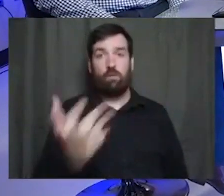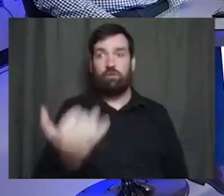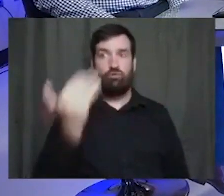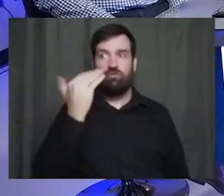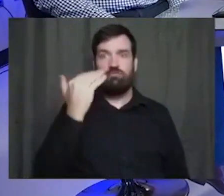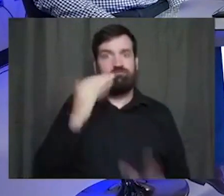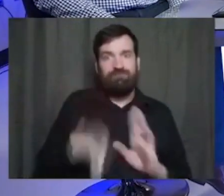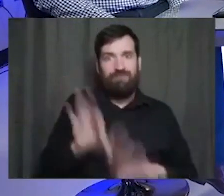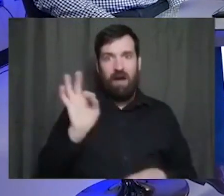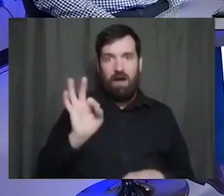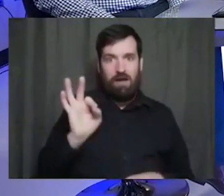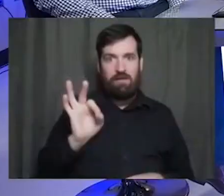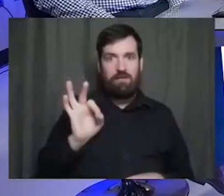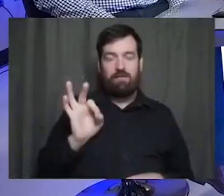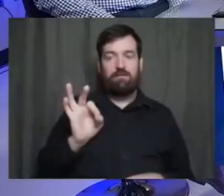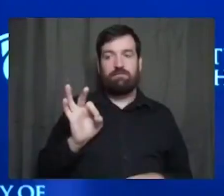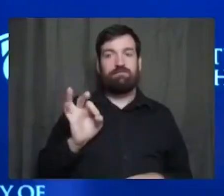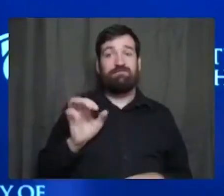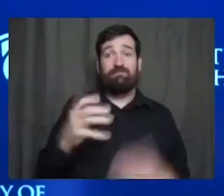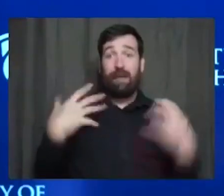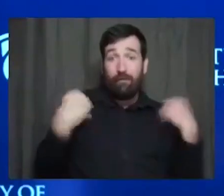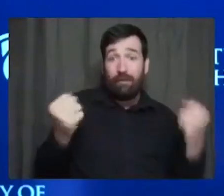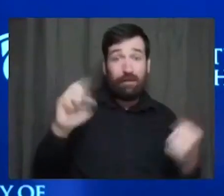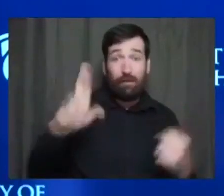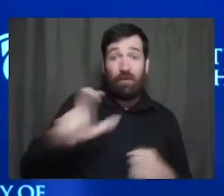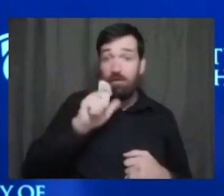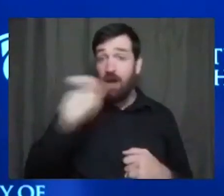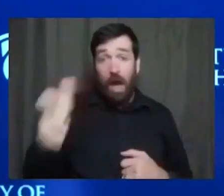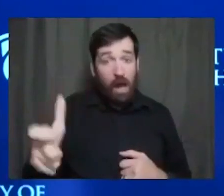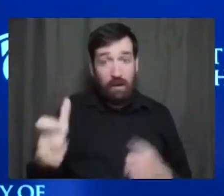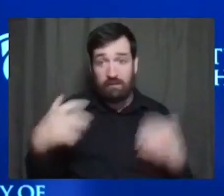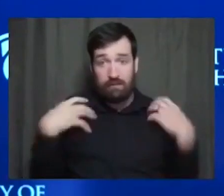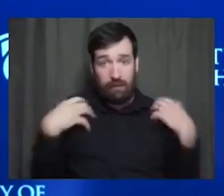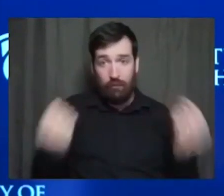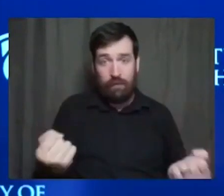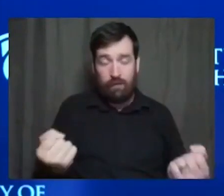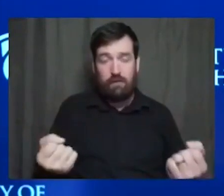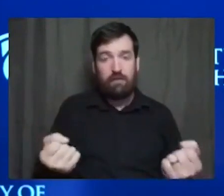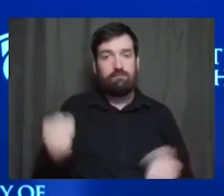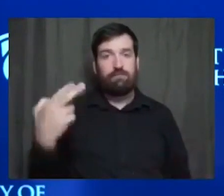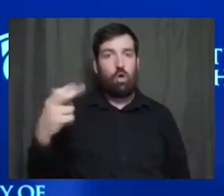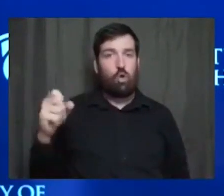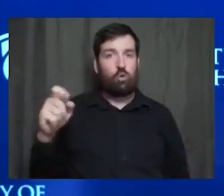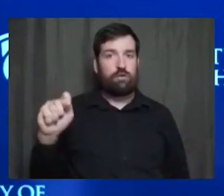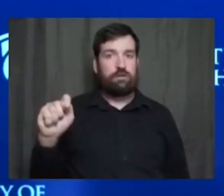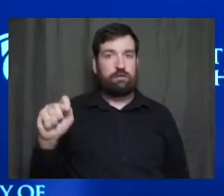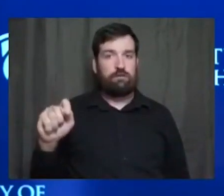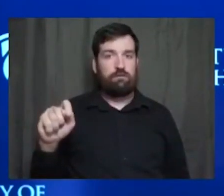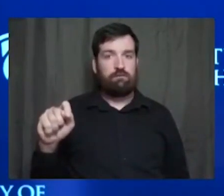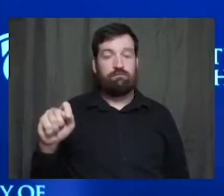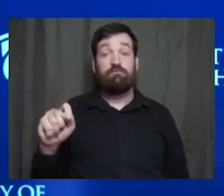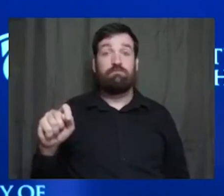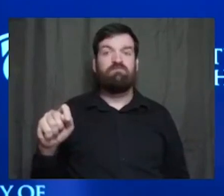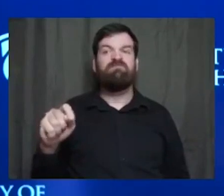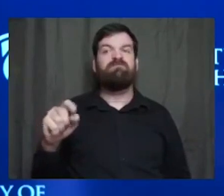or unhealthy non-immune host. And it will just find it because we know it's out there in the community. So just as